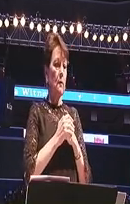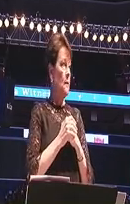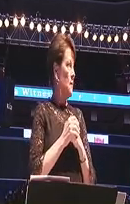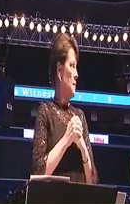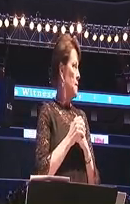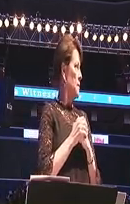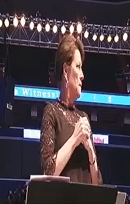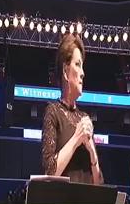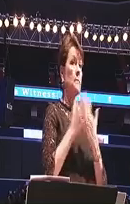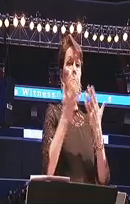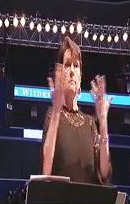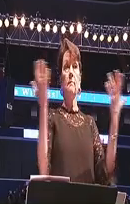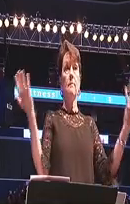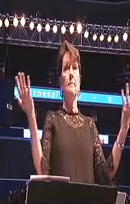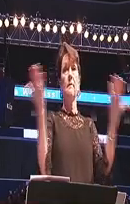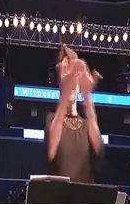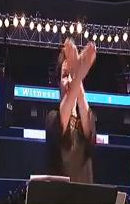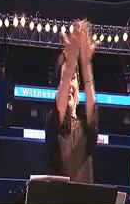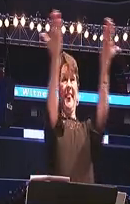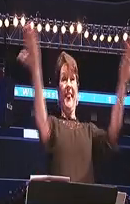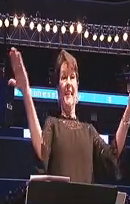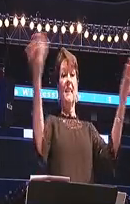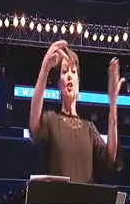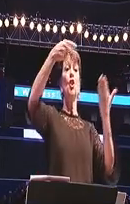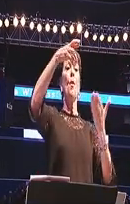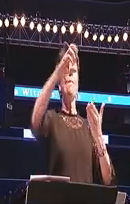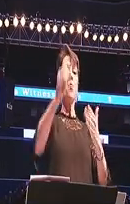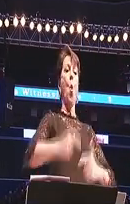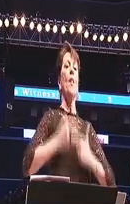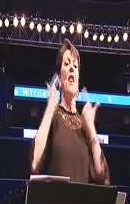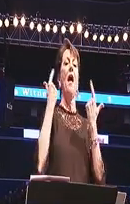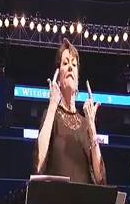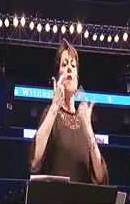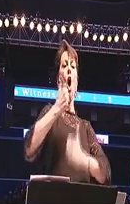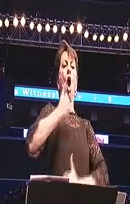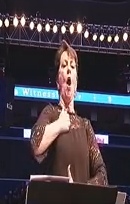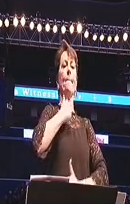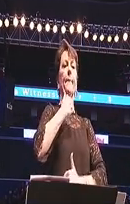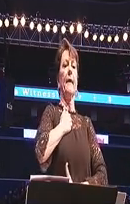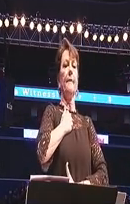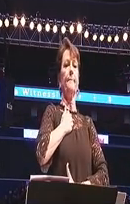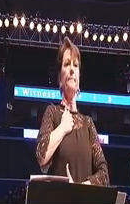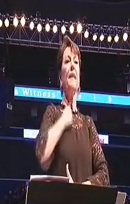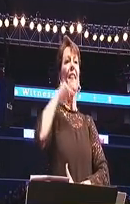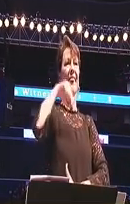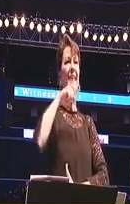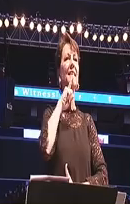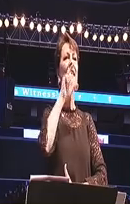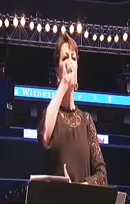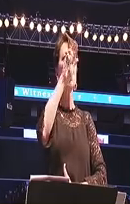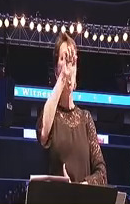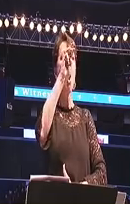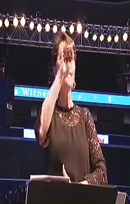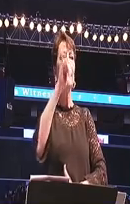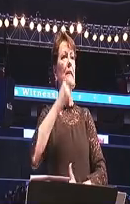That's it. This is the pro-life army. This is the army that is going to end